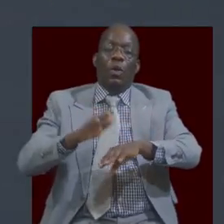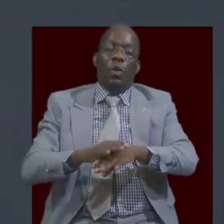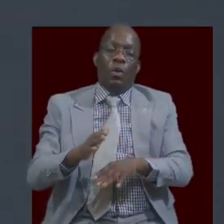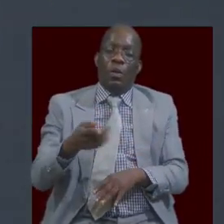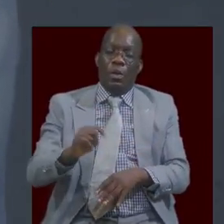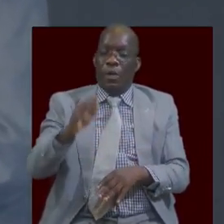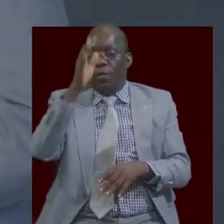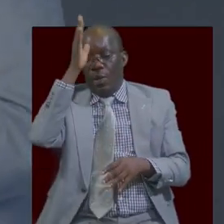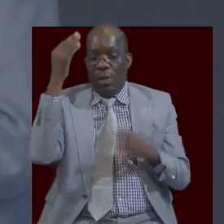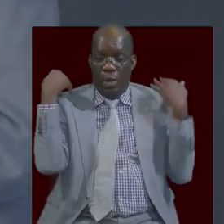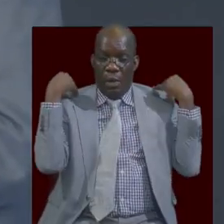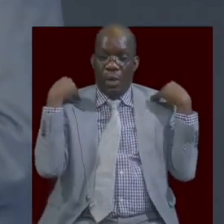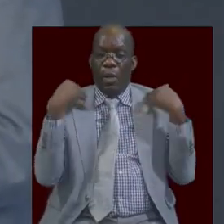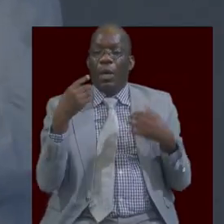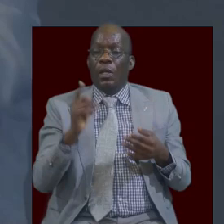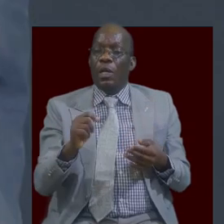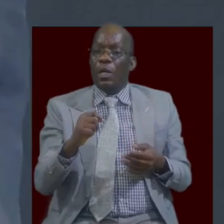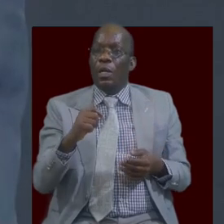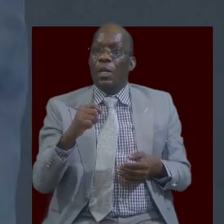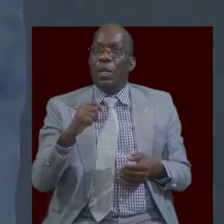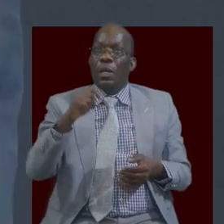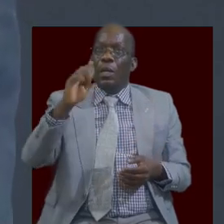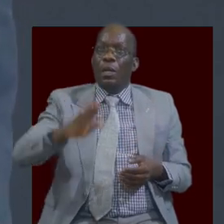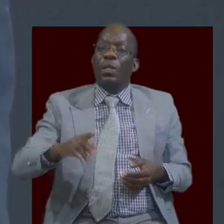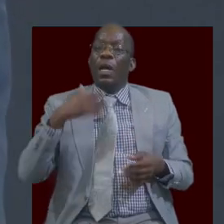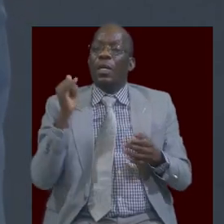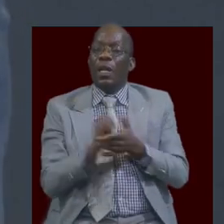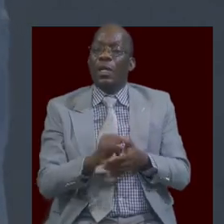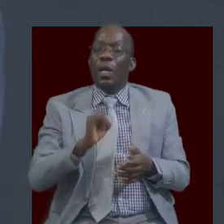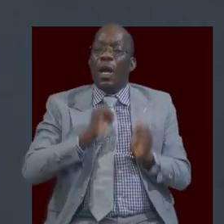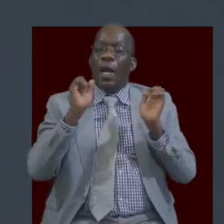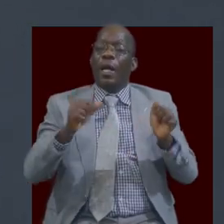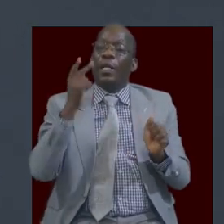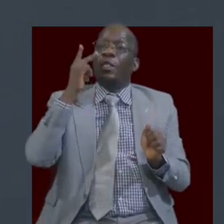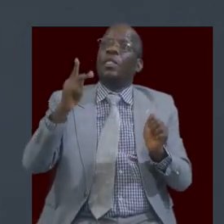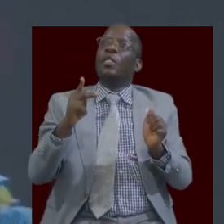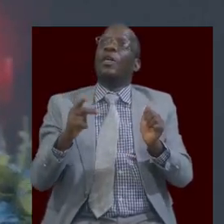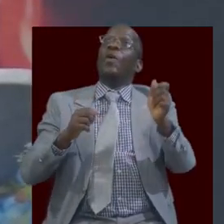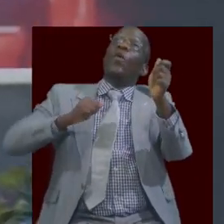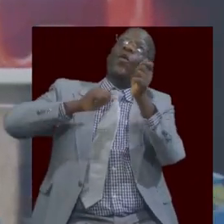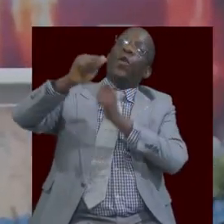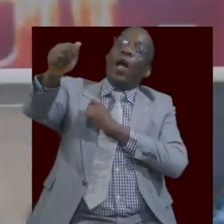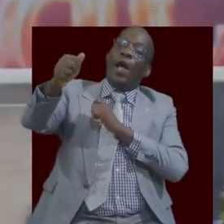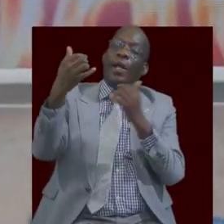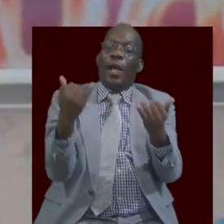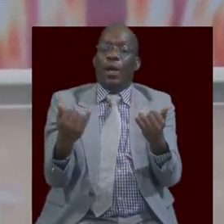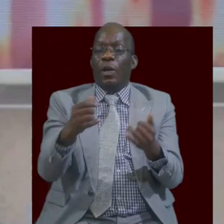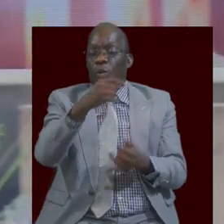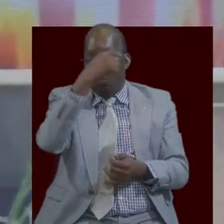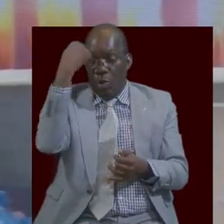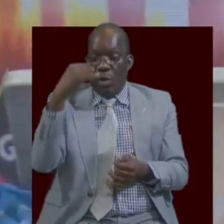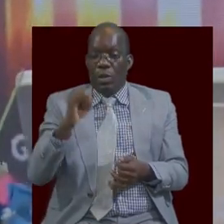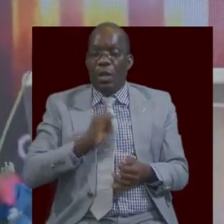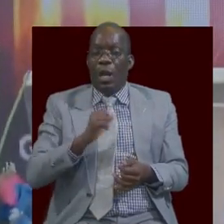the child, the boy says, Daddy, I can even see beyond you now because I am